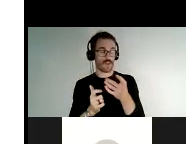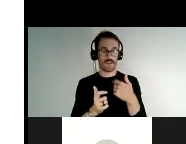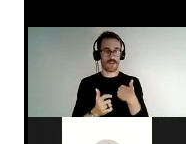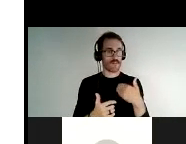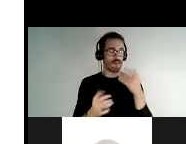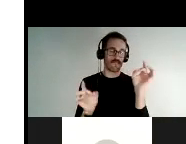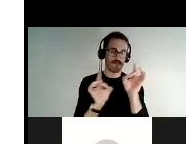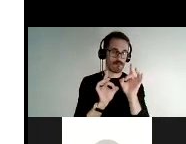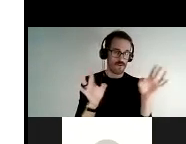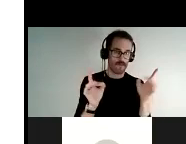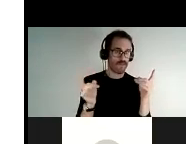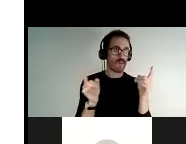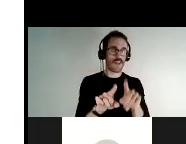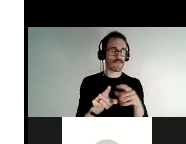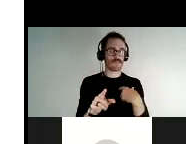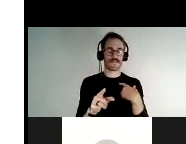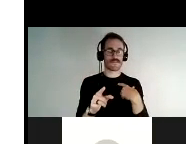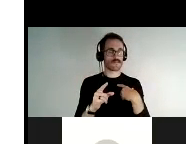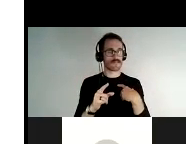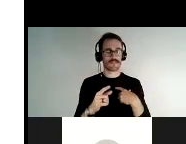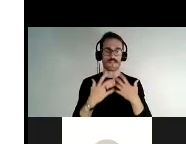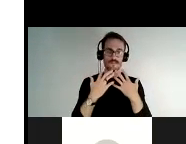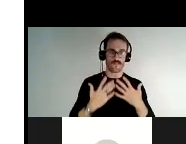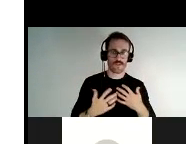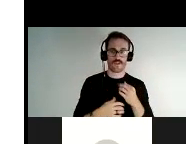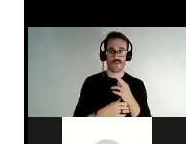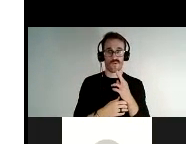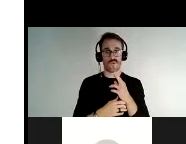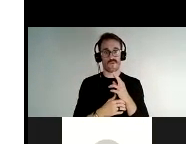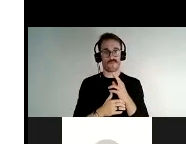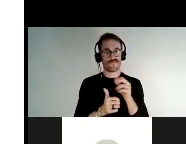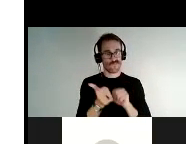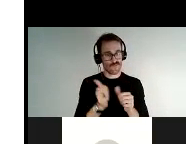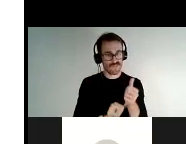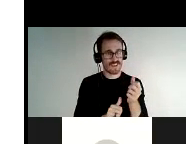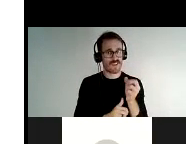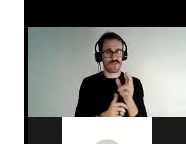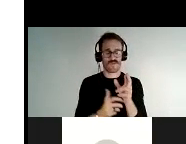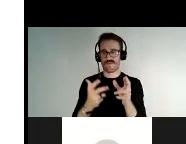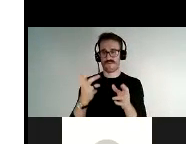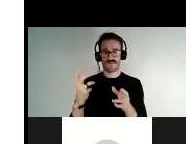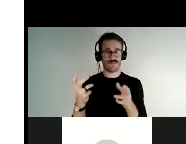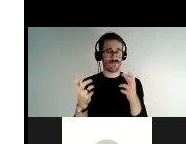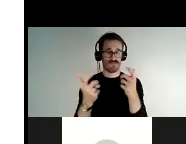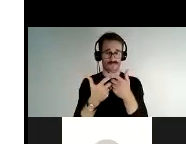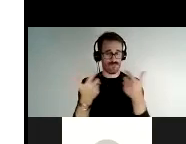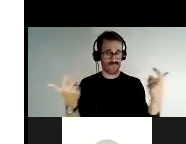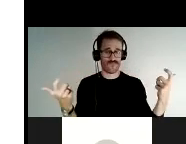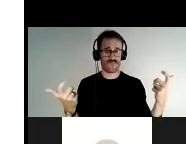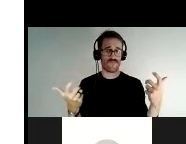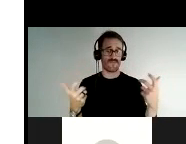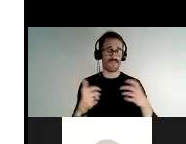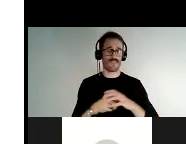and homophobia or transphobia that it should not be allowed anywhere in Canada. So that's where